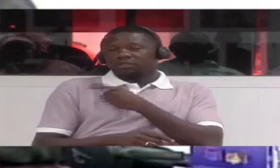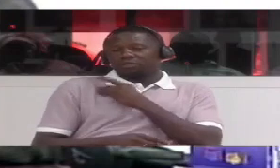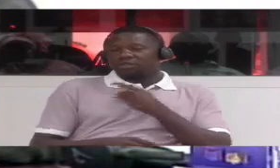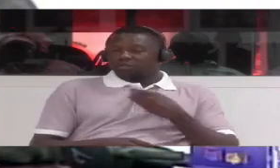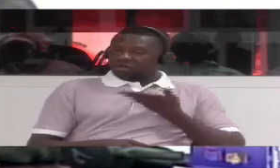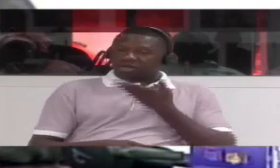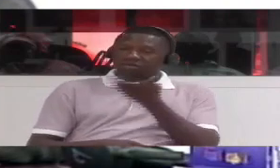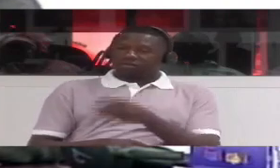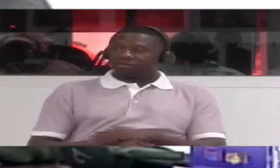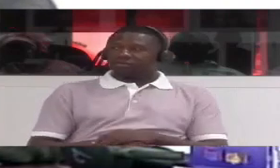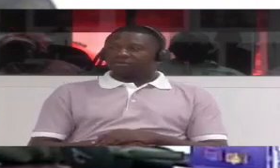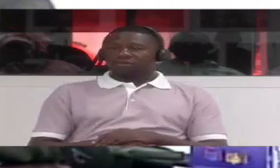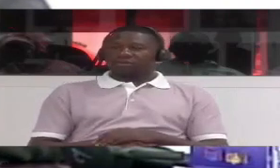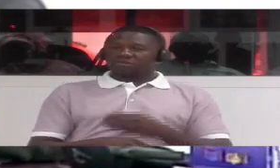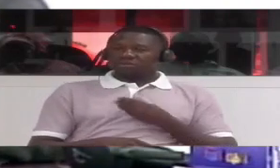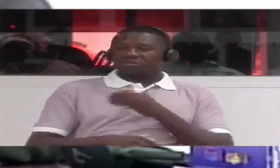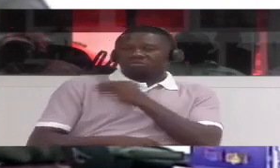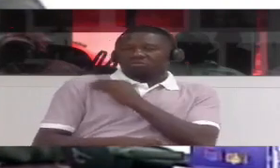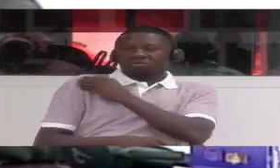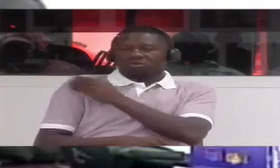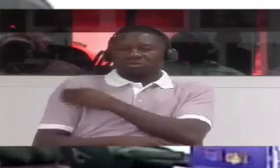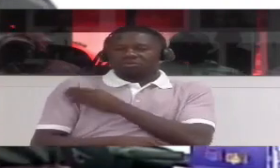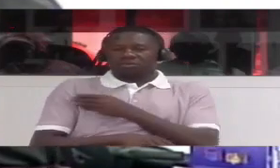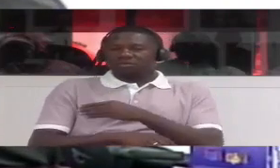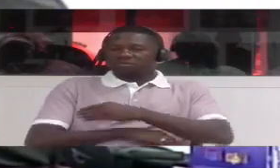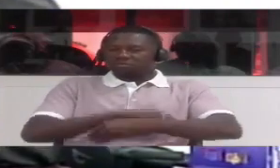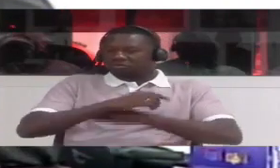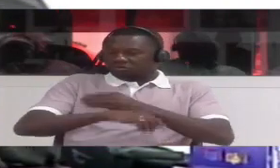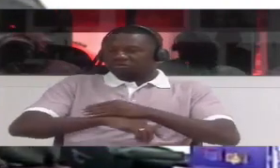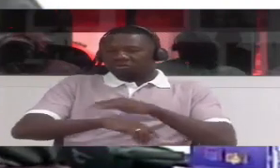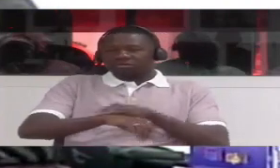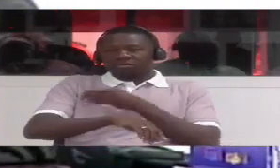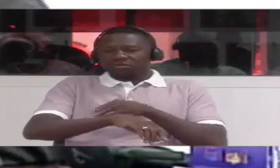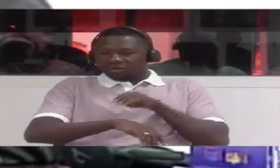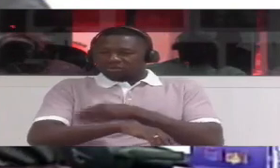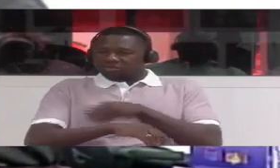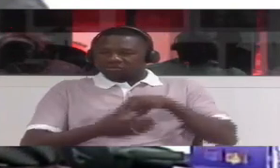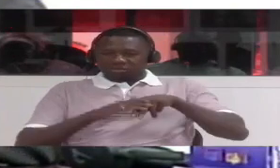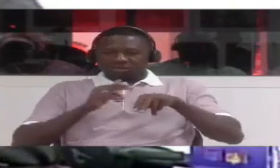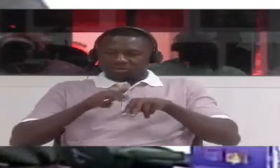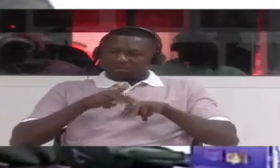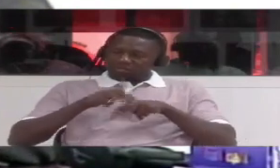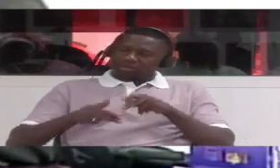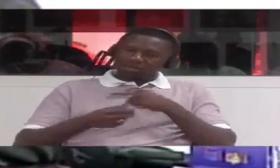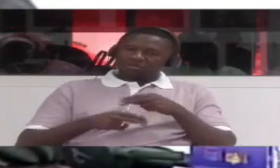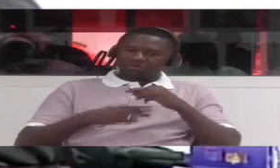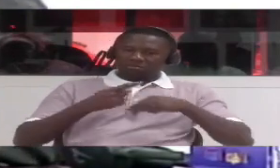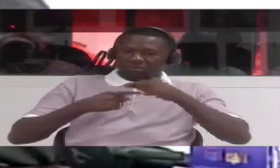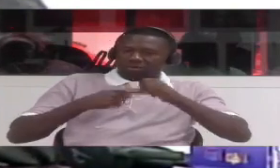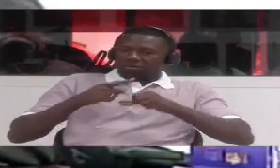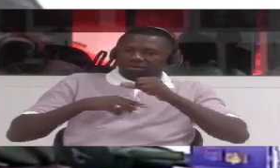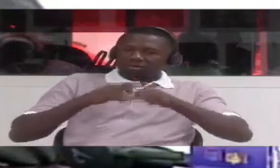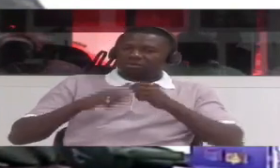my bandages here, and my feet. So the guy cleaned my feet and put on bandages, and I was taken back to the